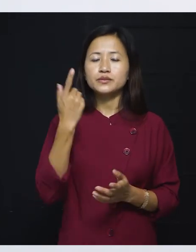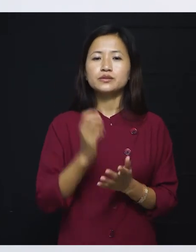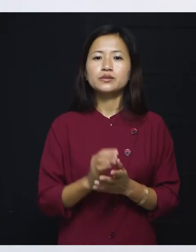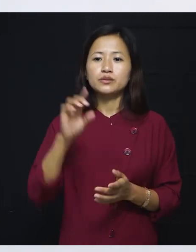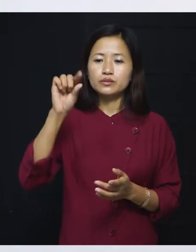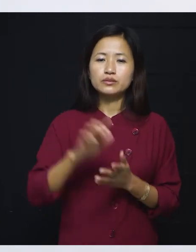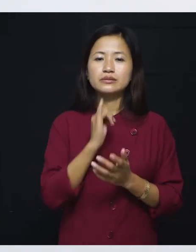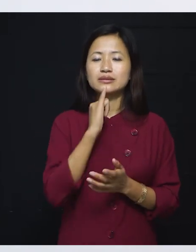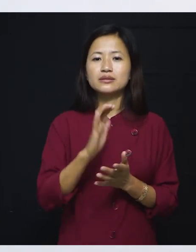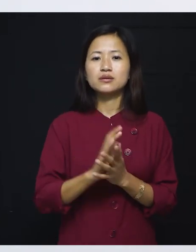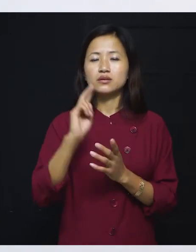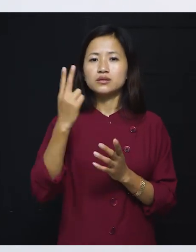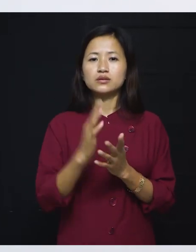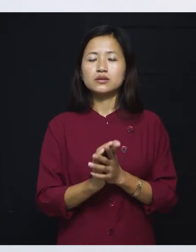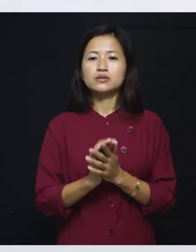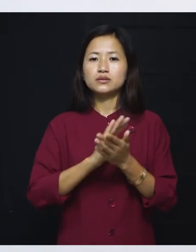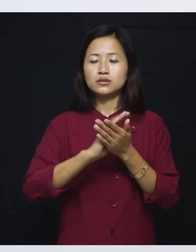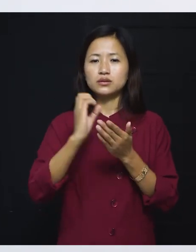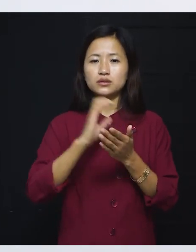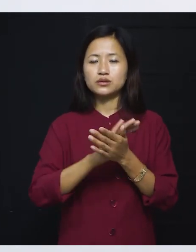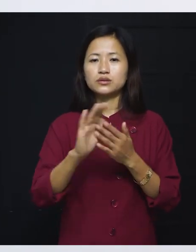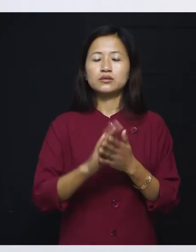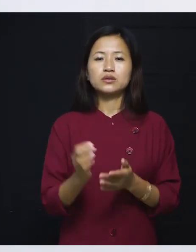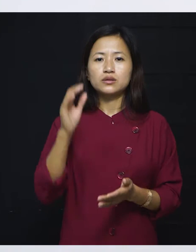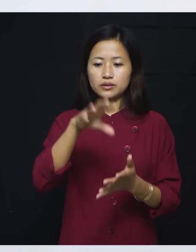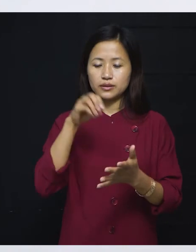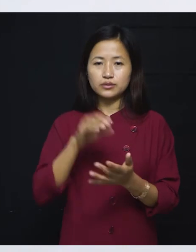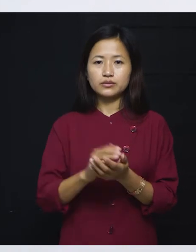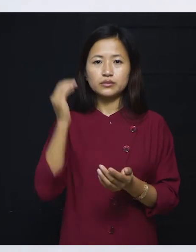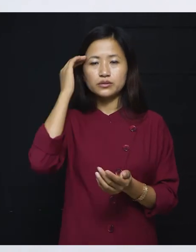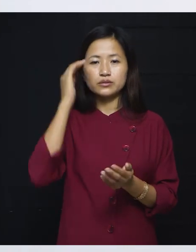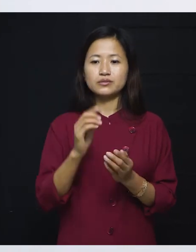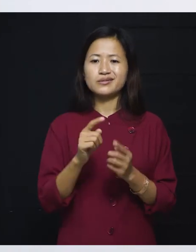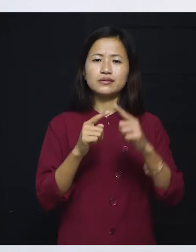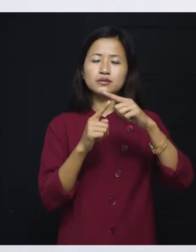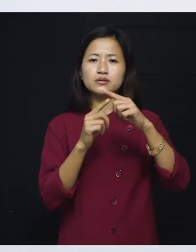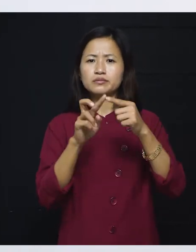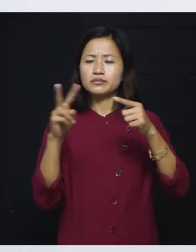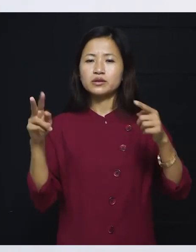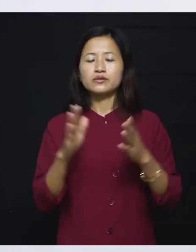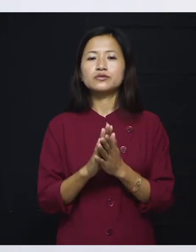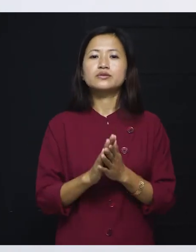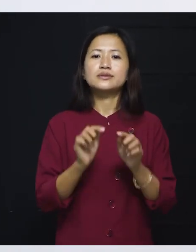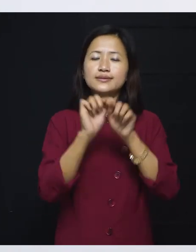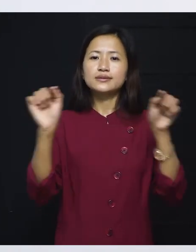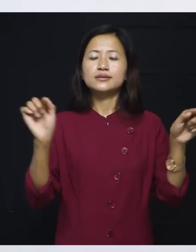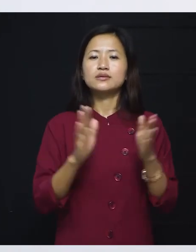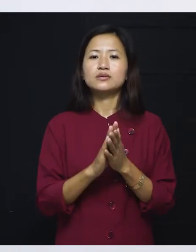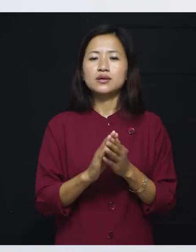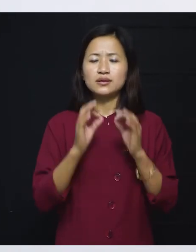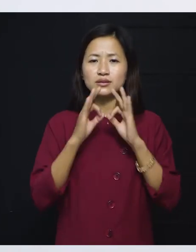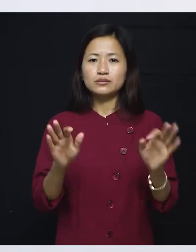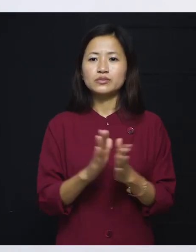is the second chapter. You will get to know the types of sentences, the simple sentence, the